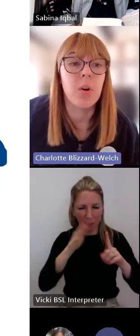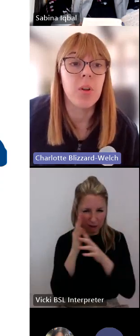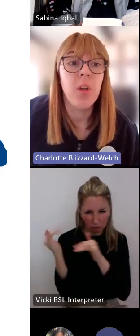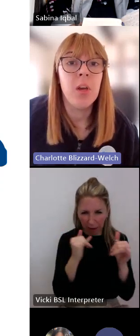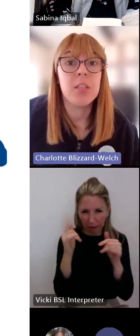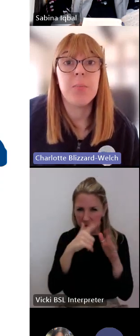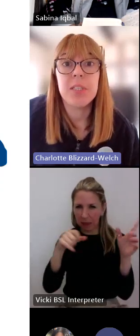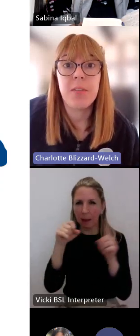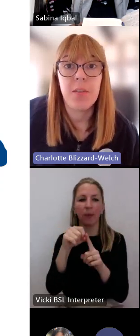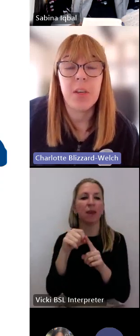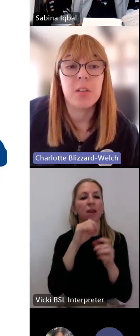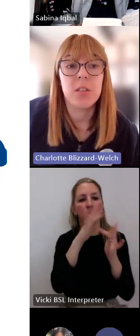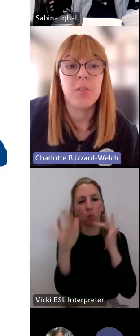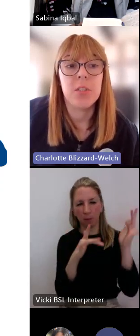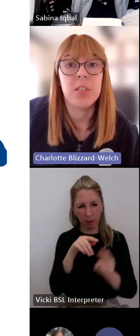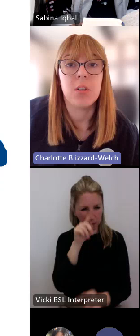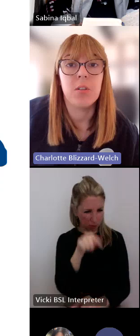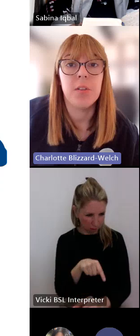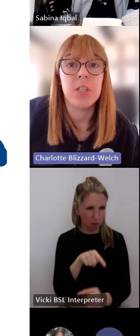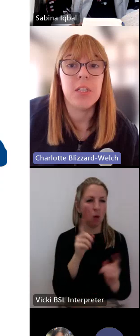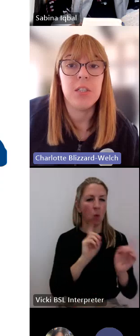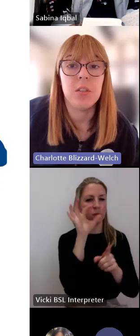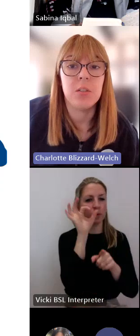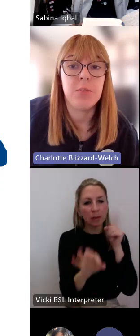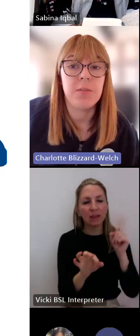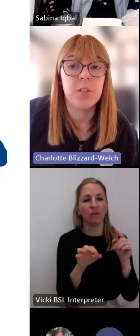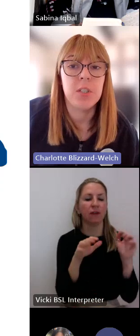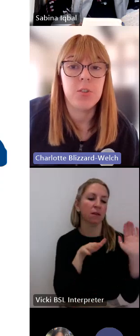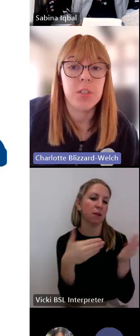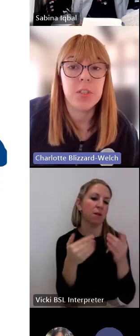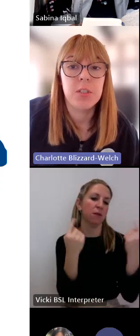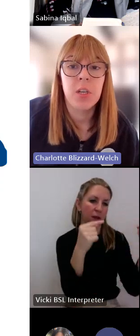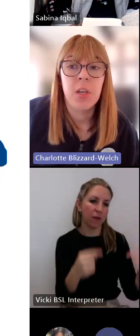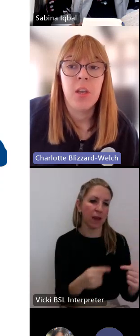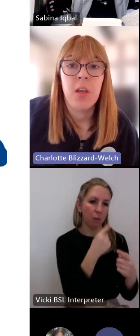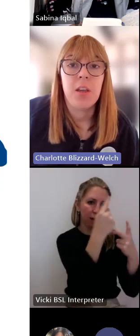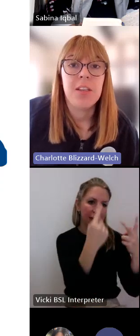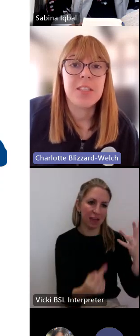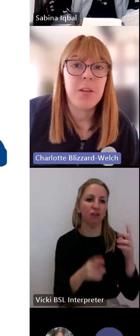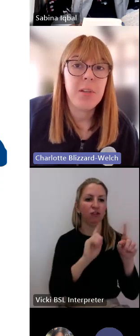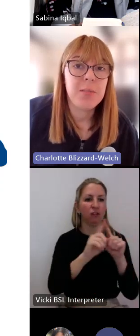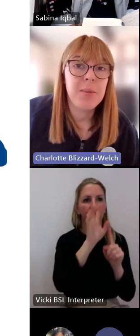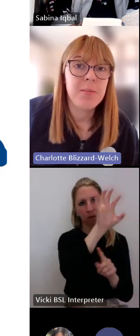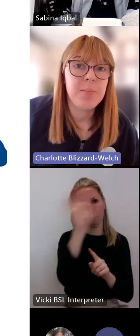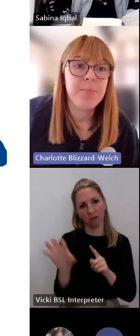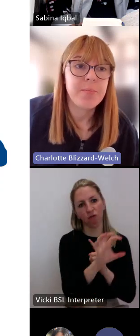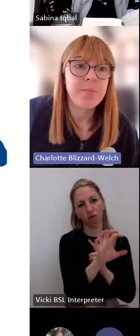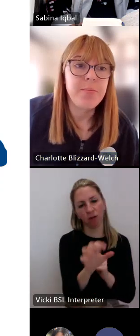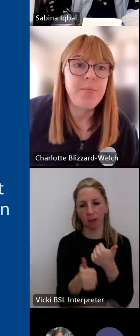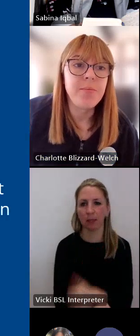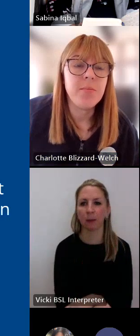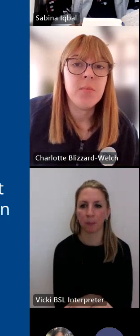see what specific services are offered in each of the different districts. Next slide, please, Matt.